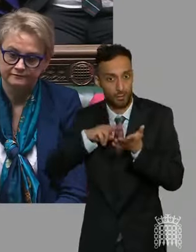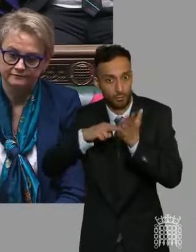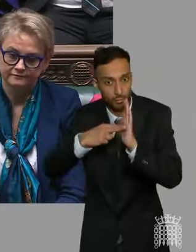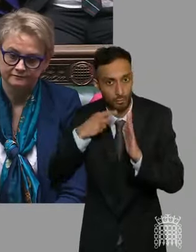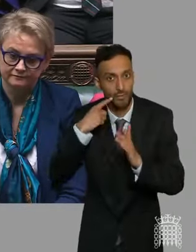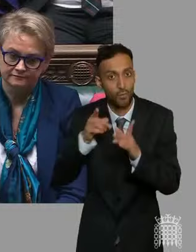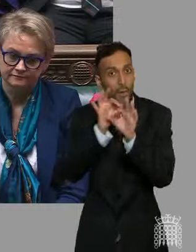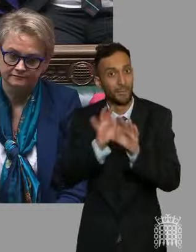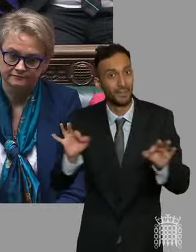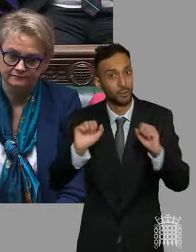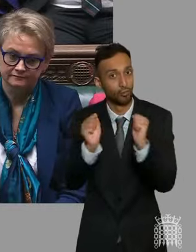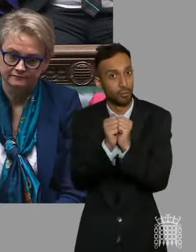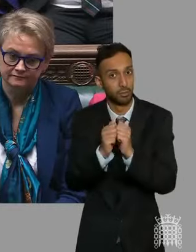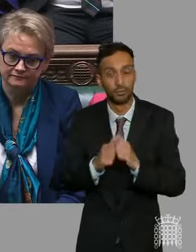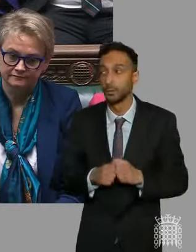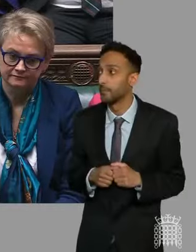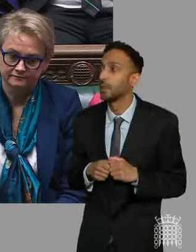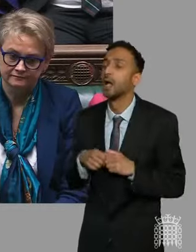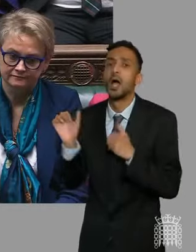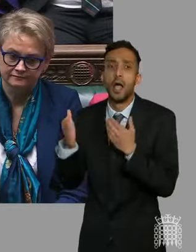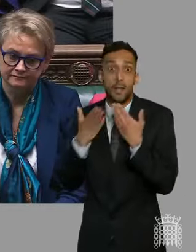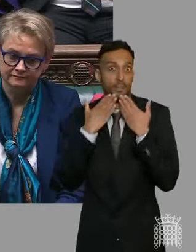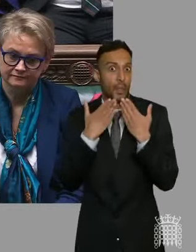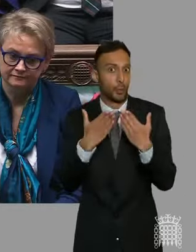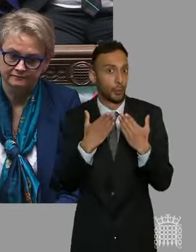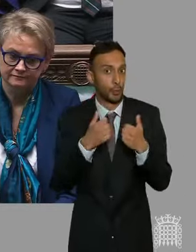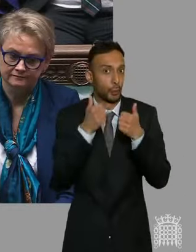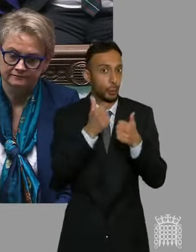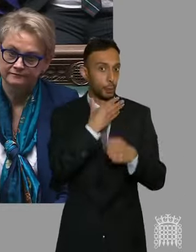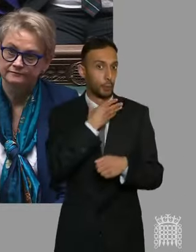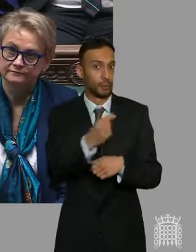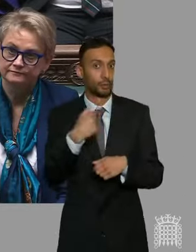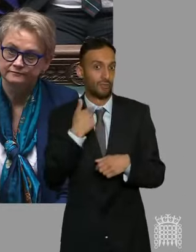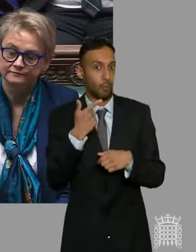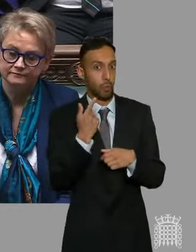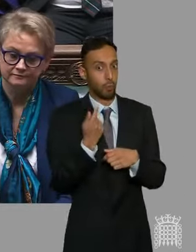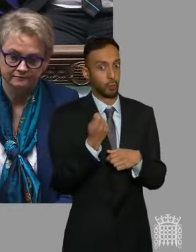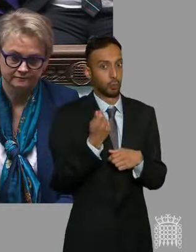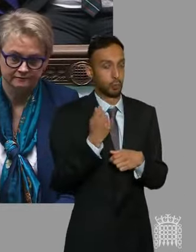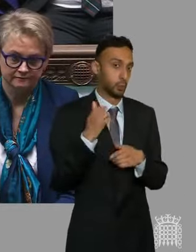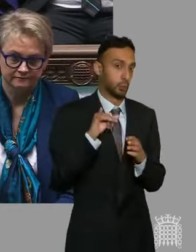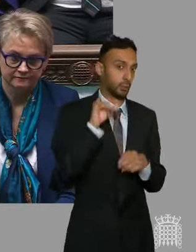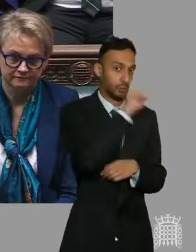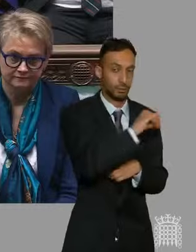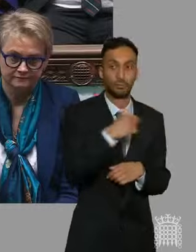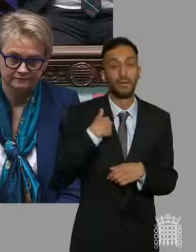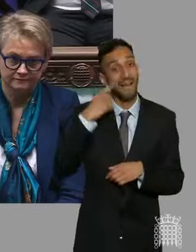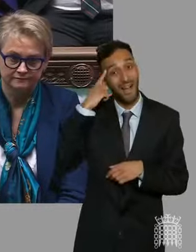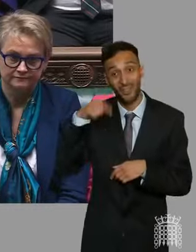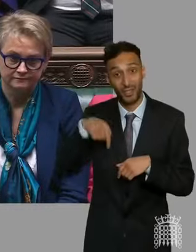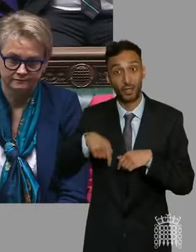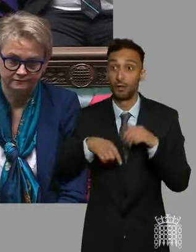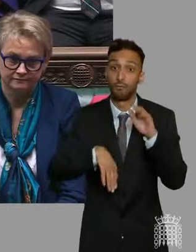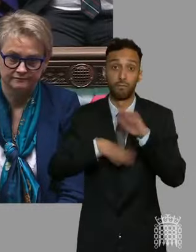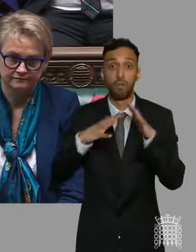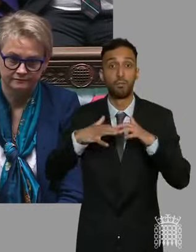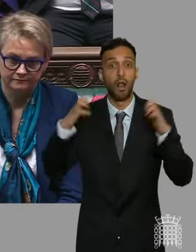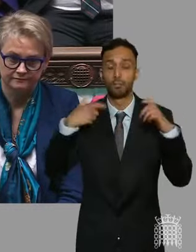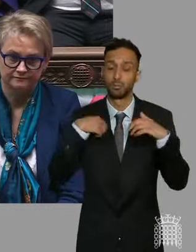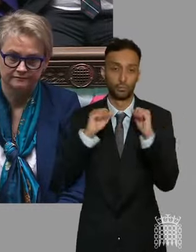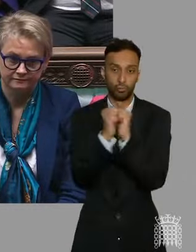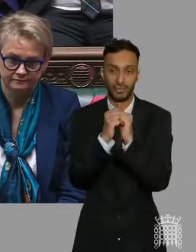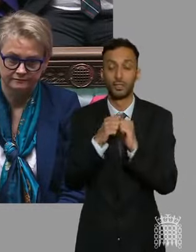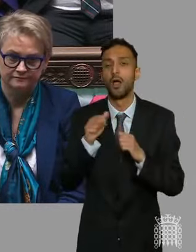right, and I think the whole House will think it's right, that Ukraine must be at the table at negotiations. There can be no negotiations